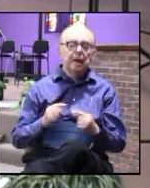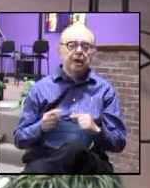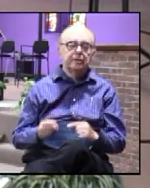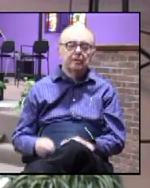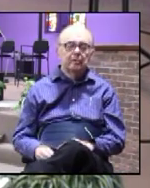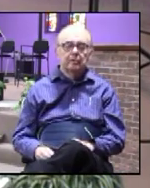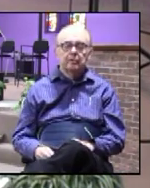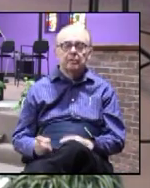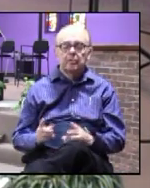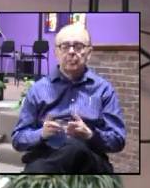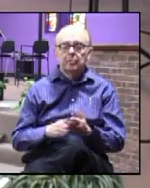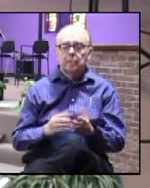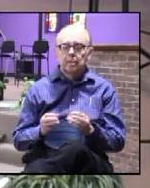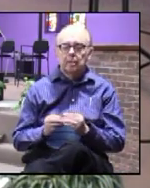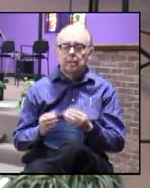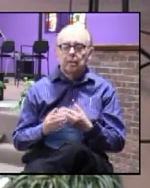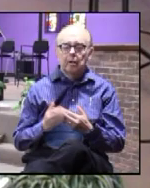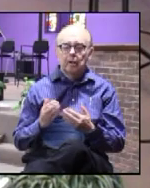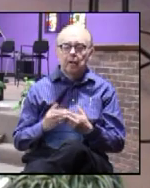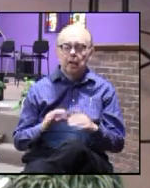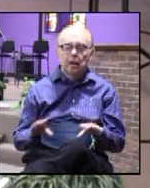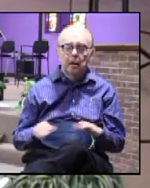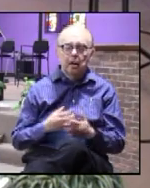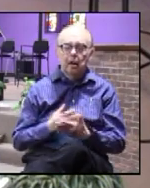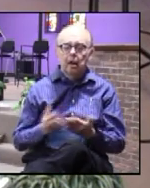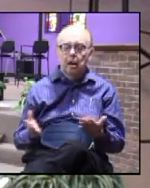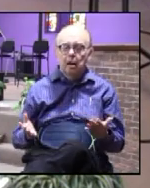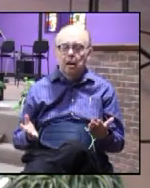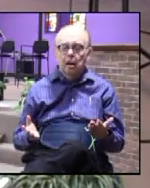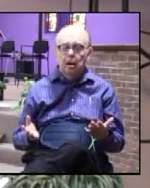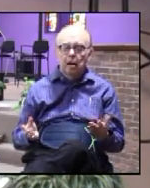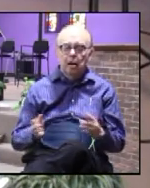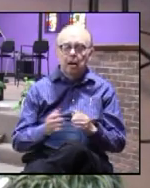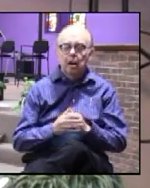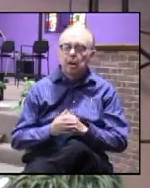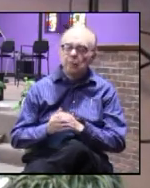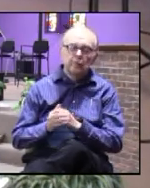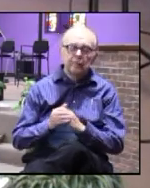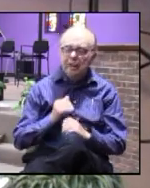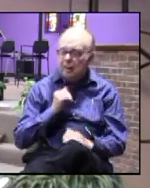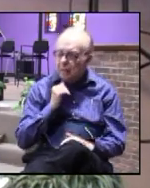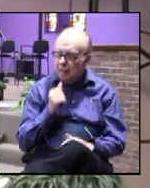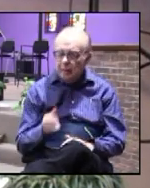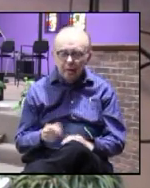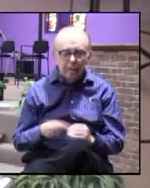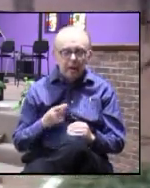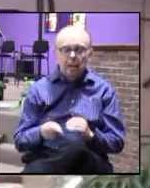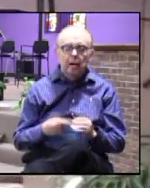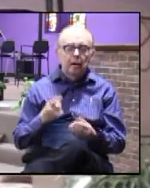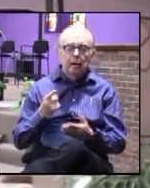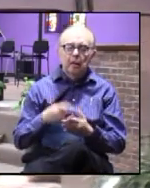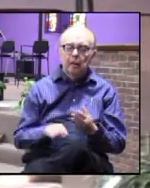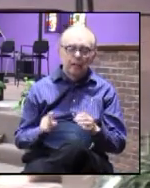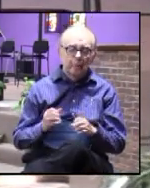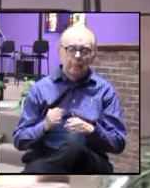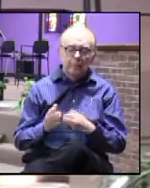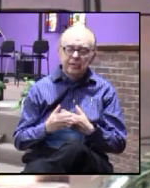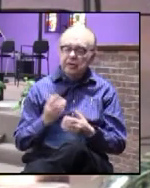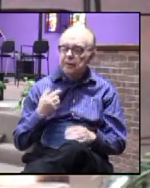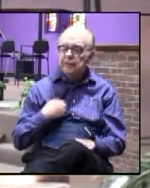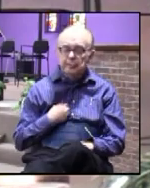So sometimes it's more convenient to do things. But worship is not about what's making me